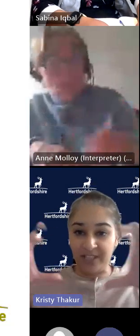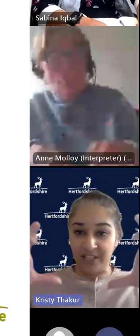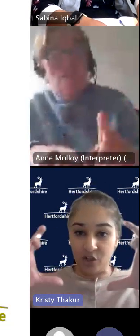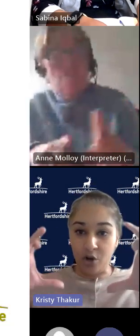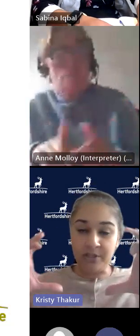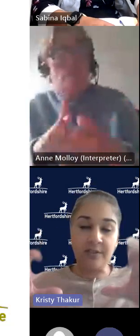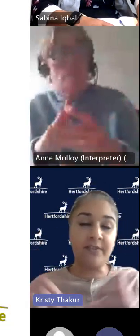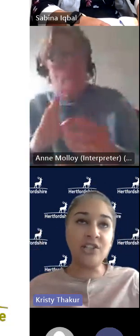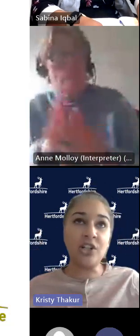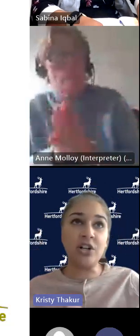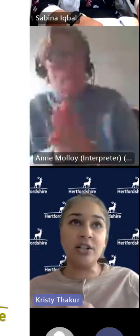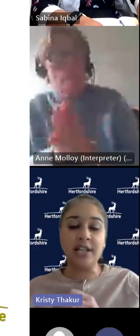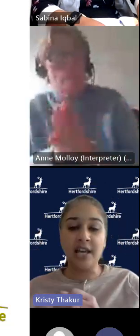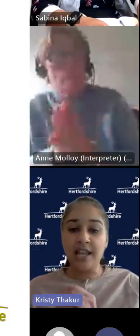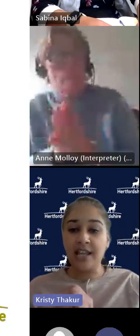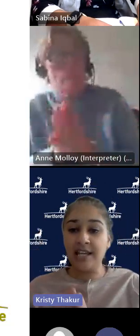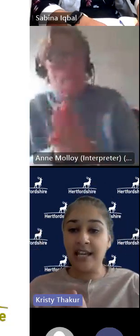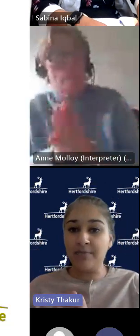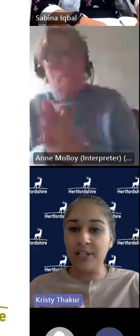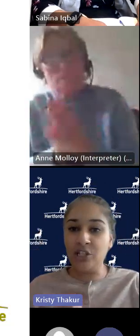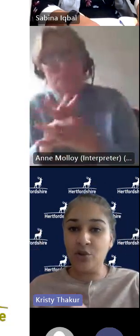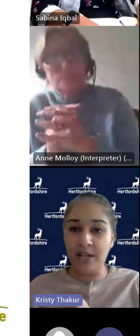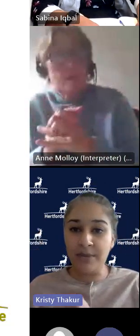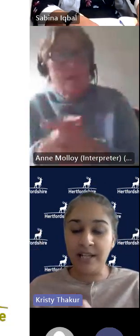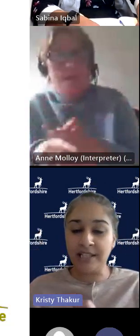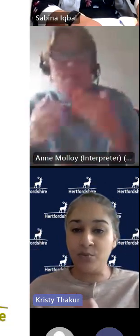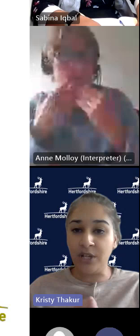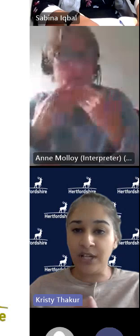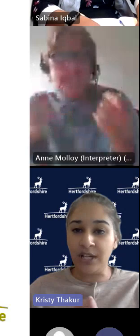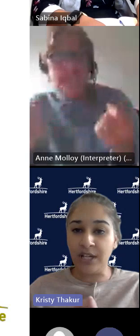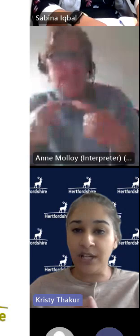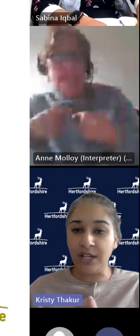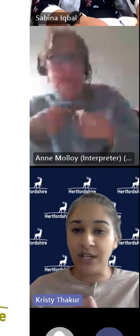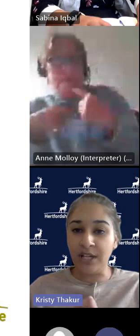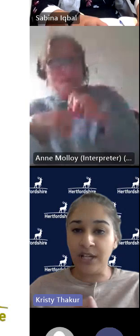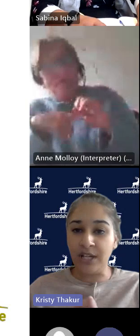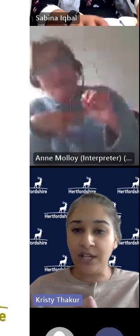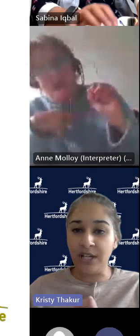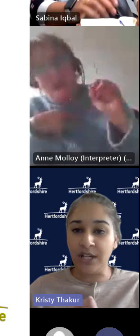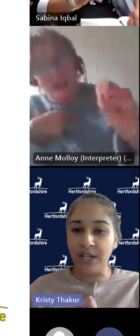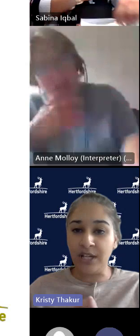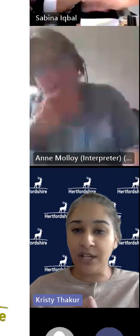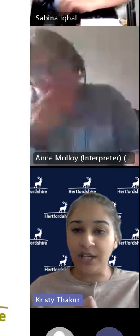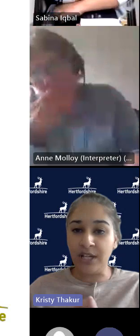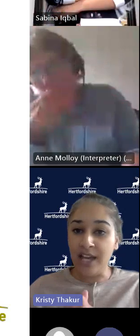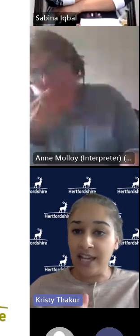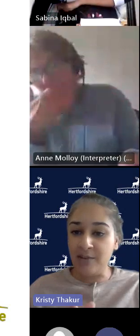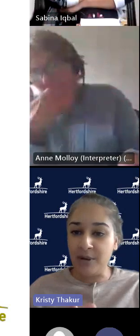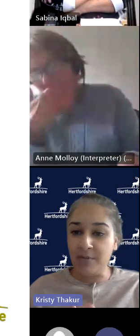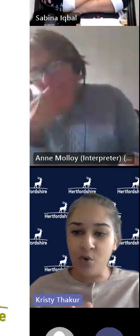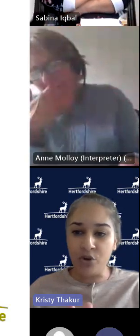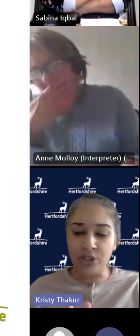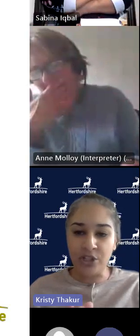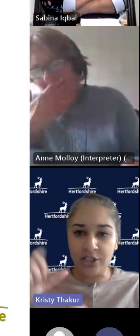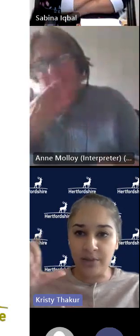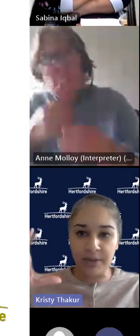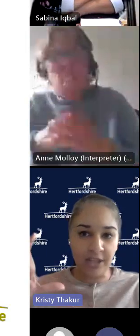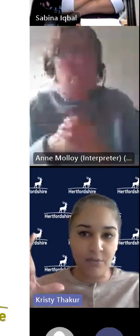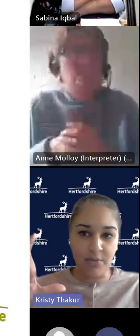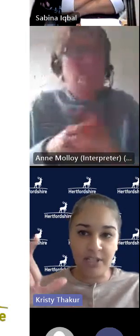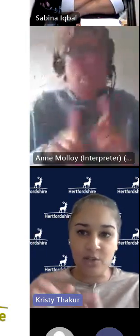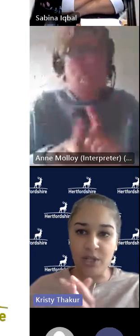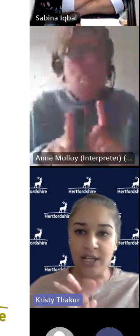have physical copies of the flashcards, then again please do email us and we can get some out to you. Again, if people wanted